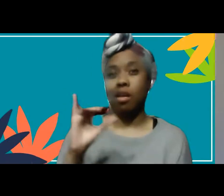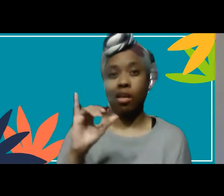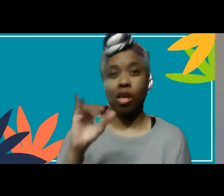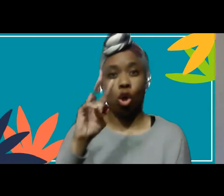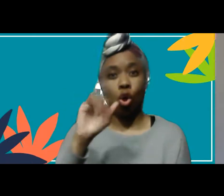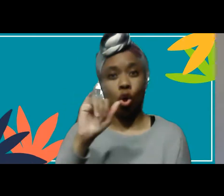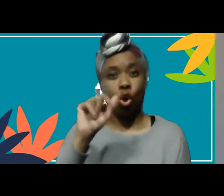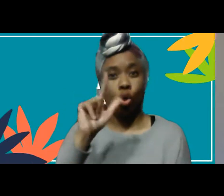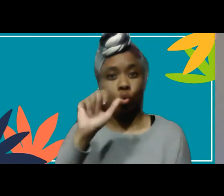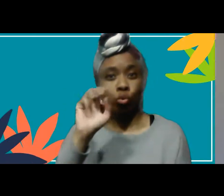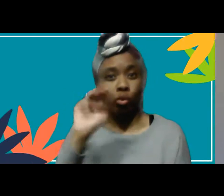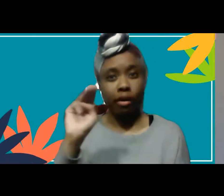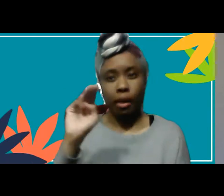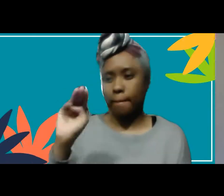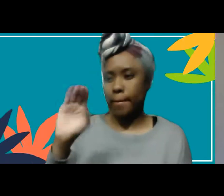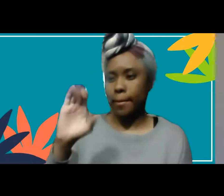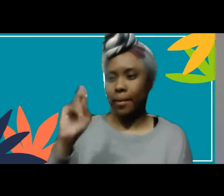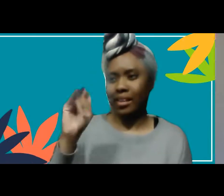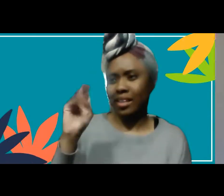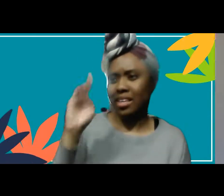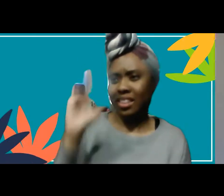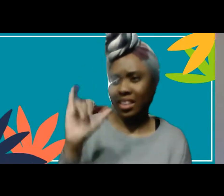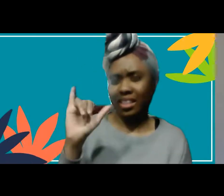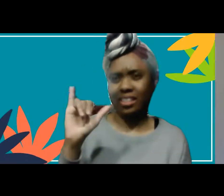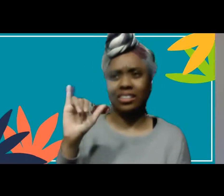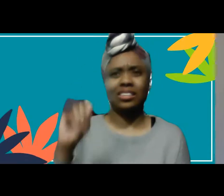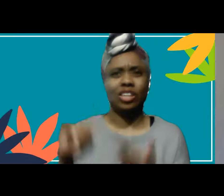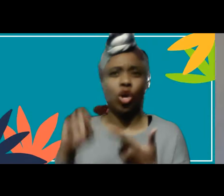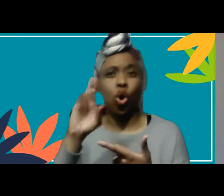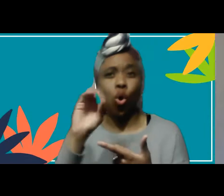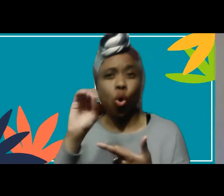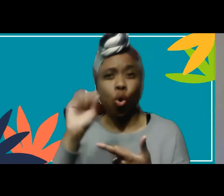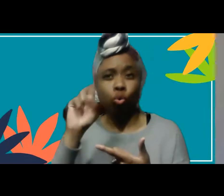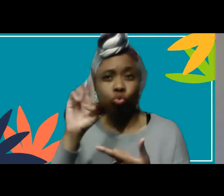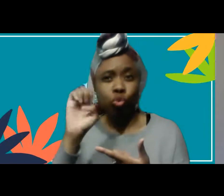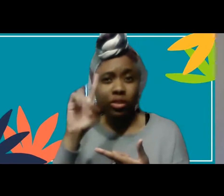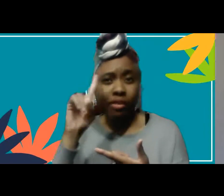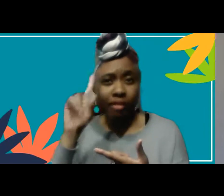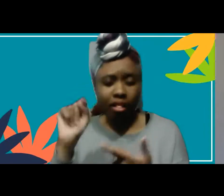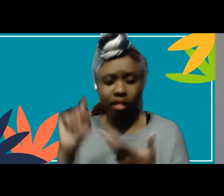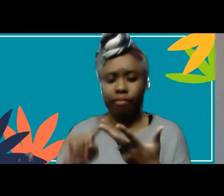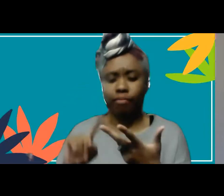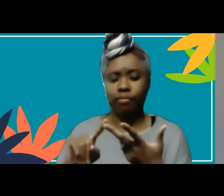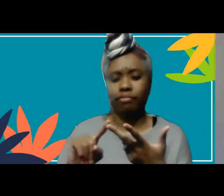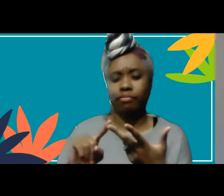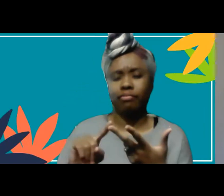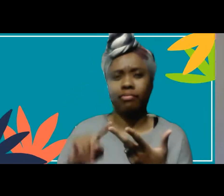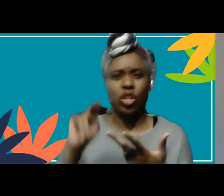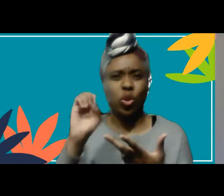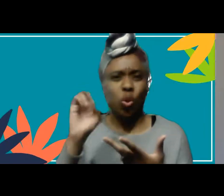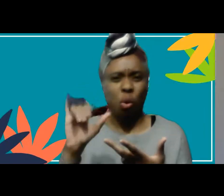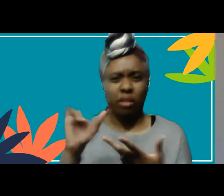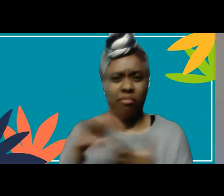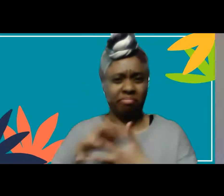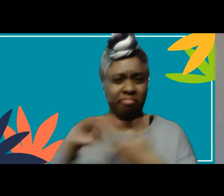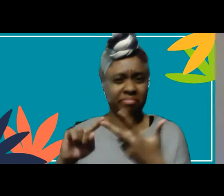McKinley, Theodore Roosevelt, and more recently, Daniel K. Inouye. And they represent